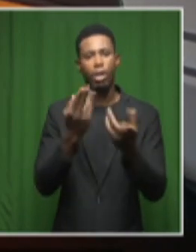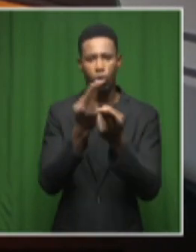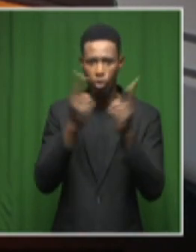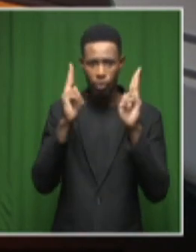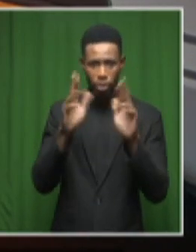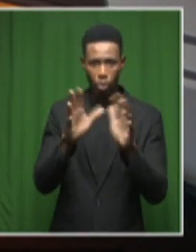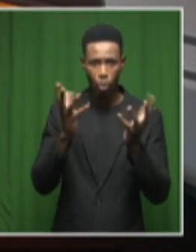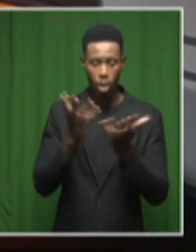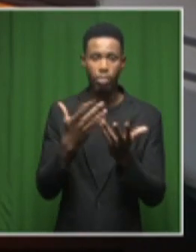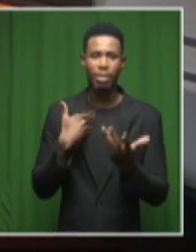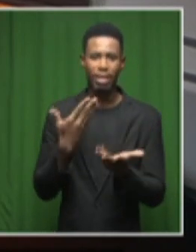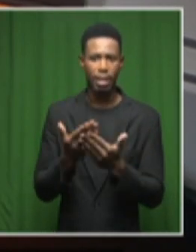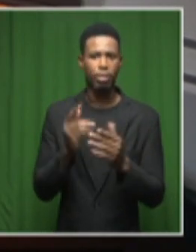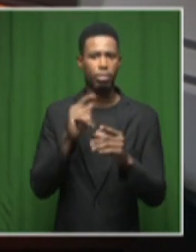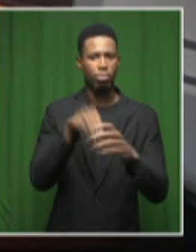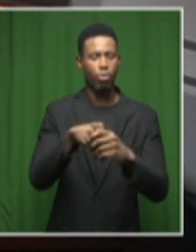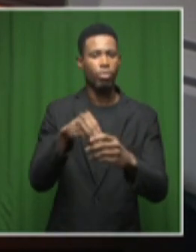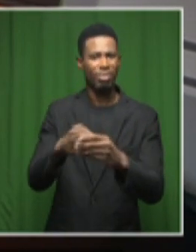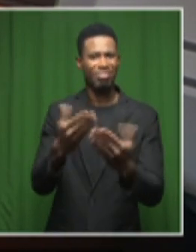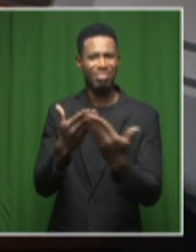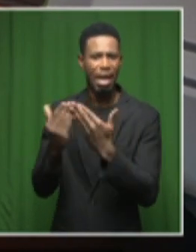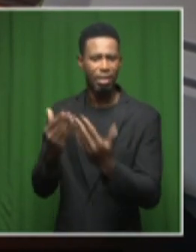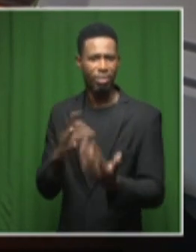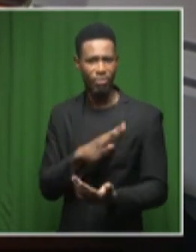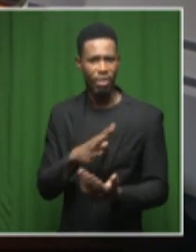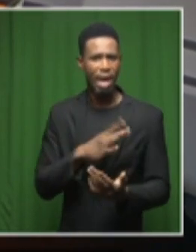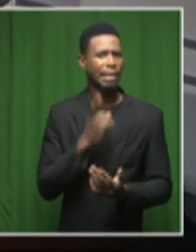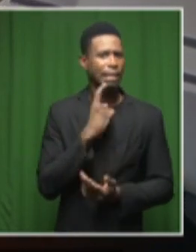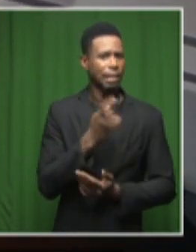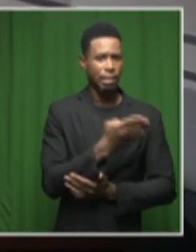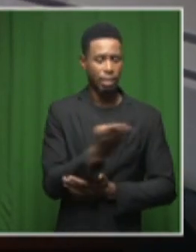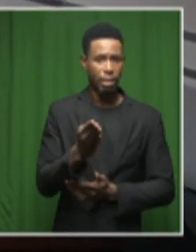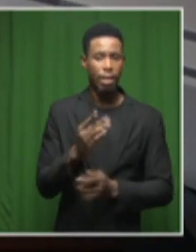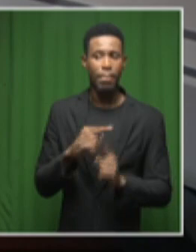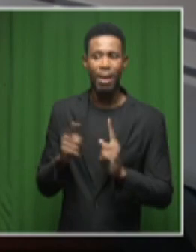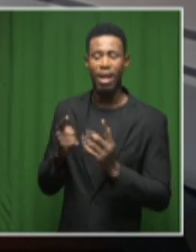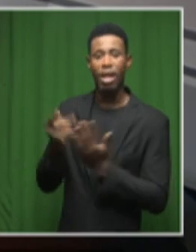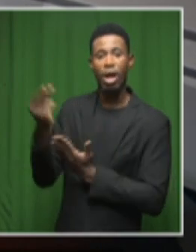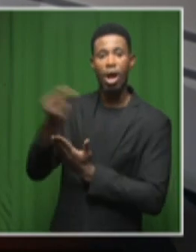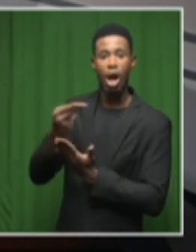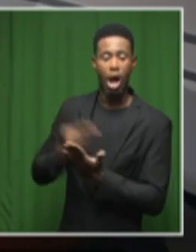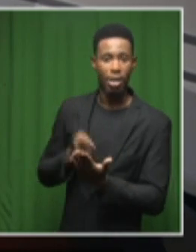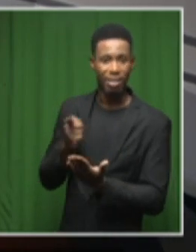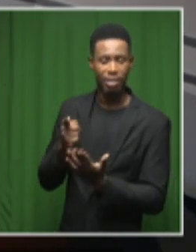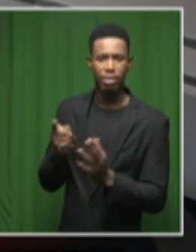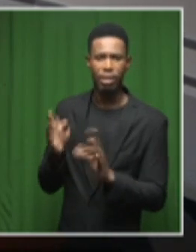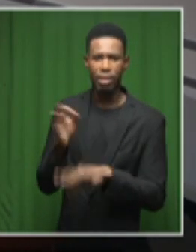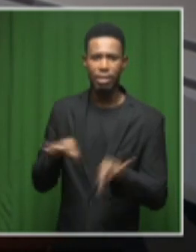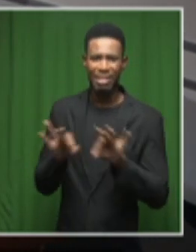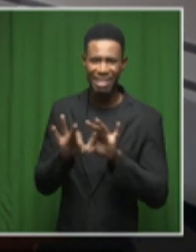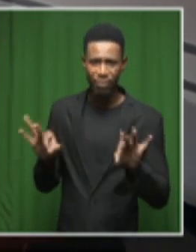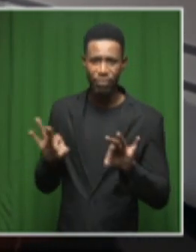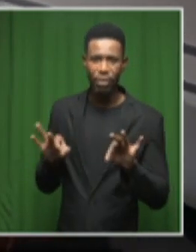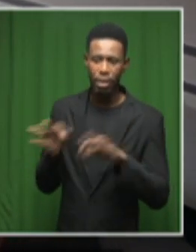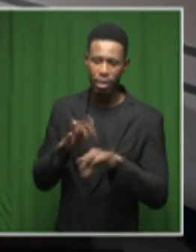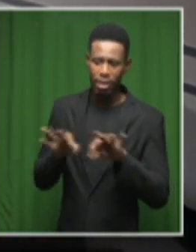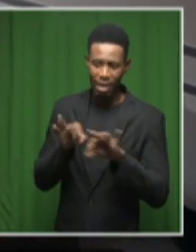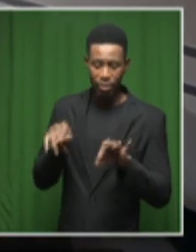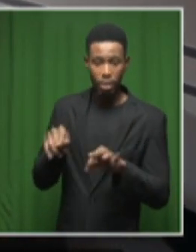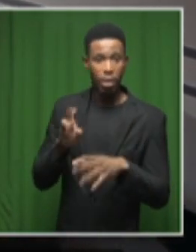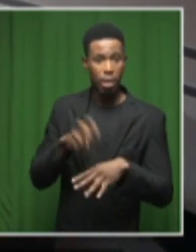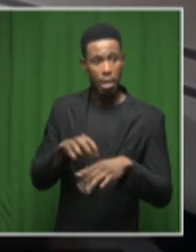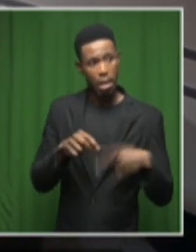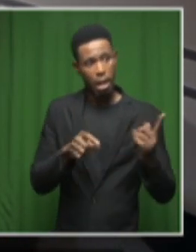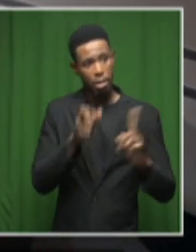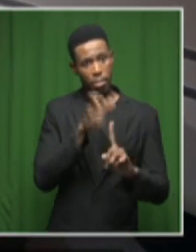into industry. With art, some of them, it's a gift. You know, they don't have to be trained by anyone. They just have a line and